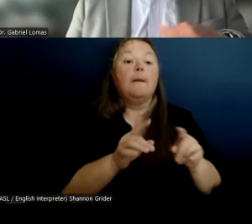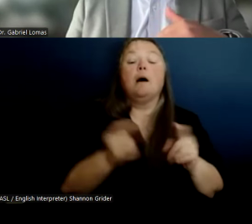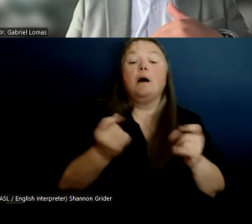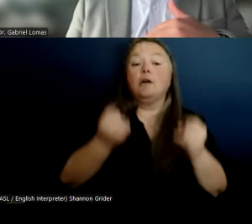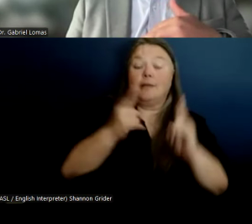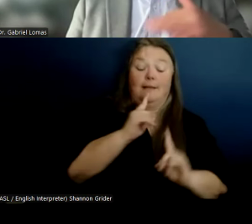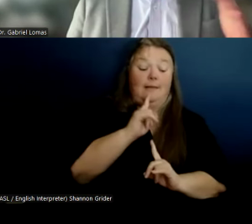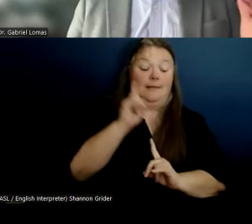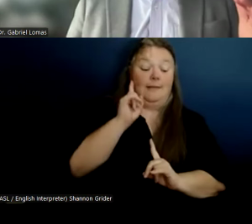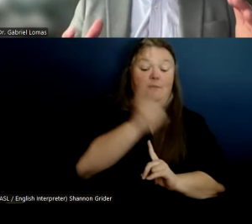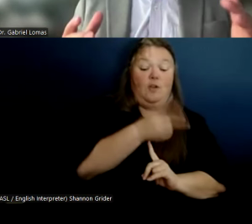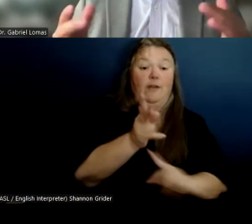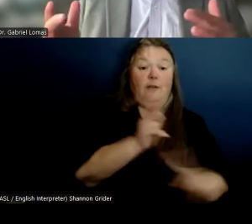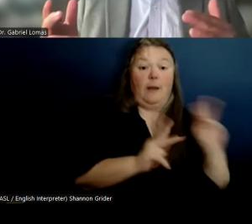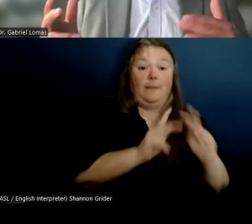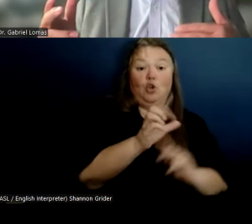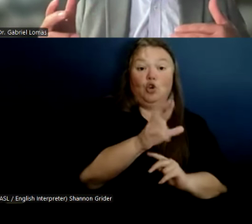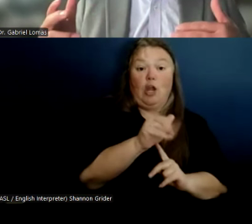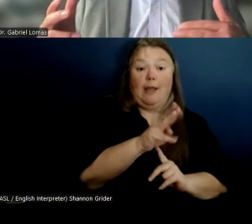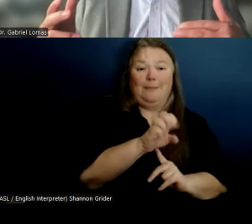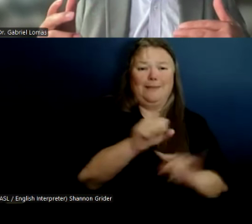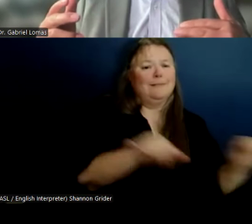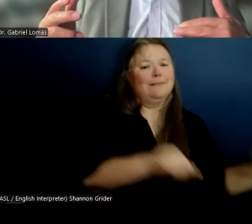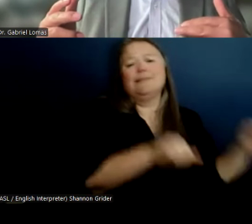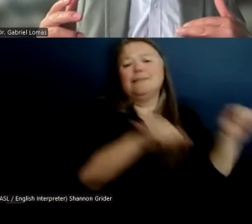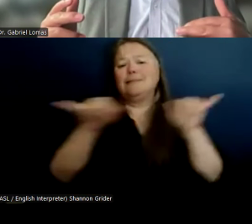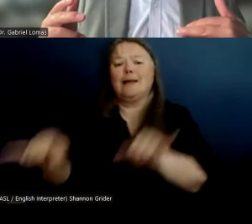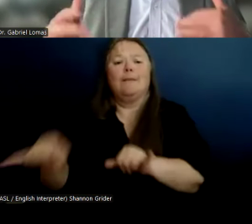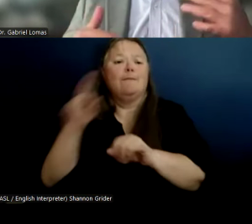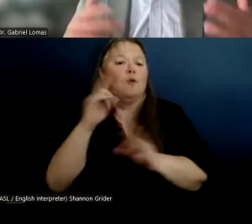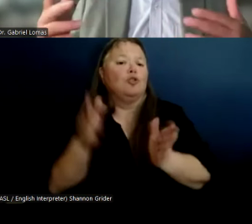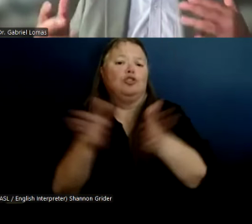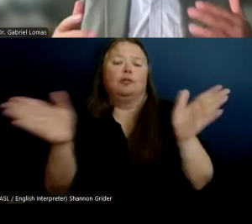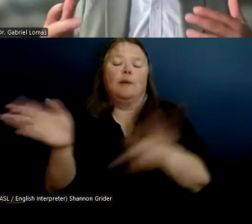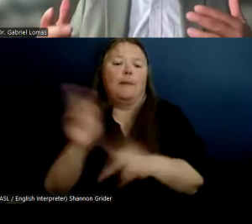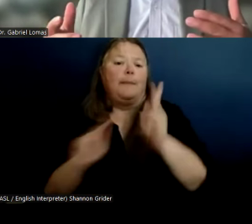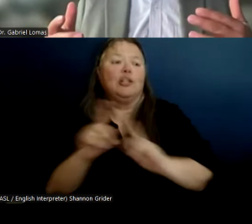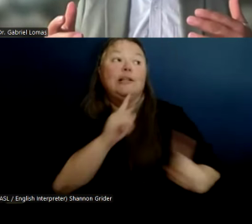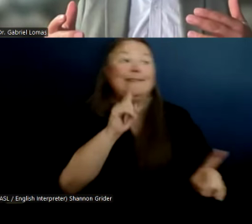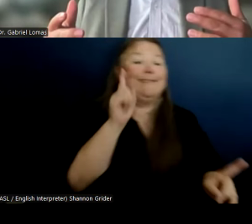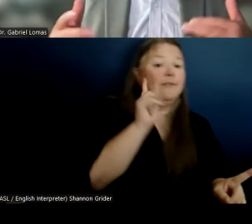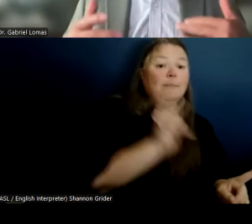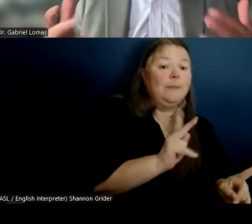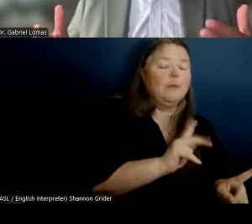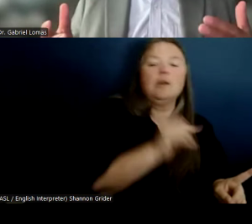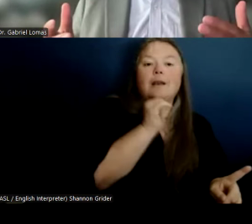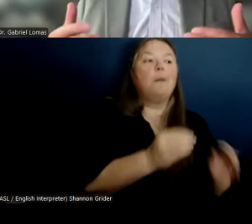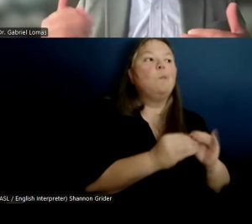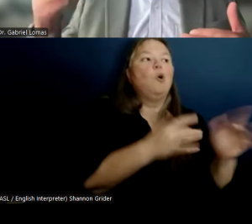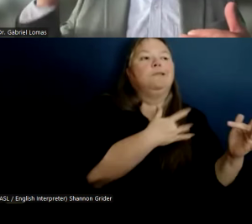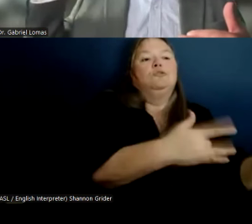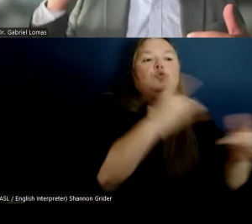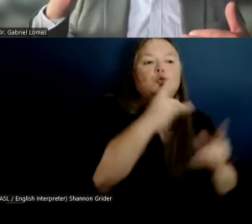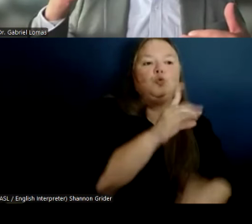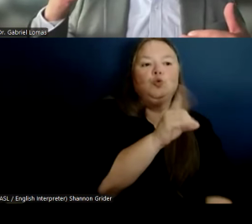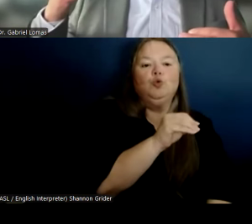hearing population are pretty much the same that happen in the general population. So deaf people aren't more prone to commit a crime just because